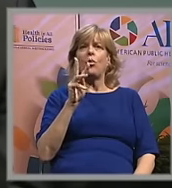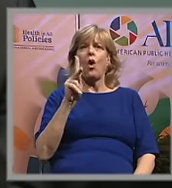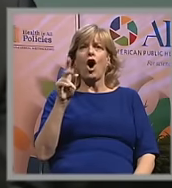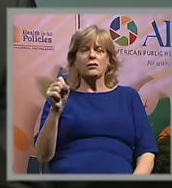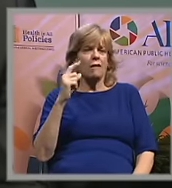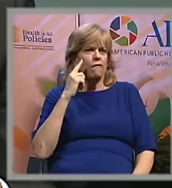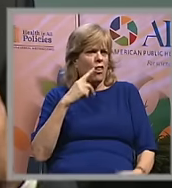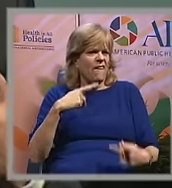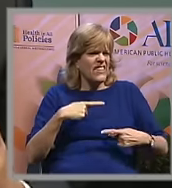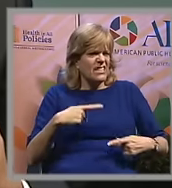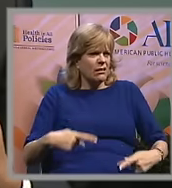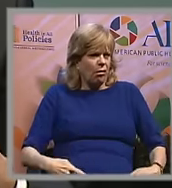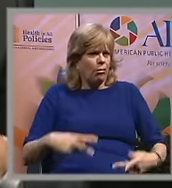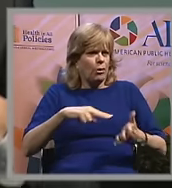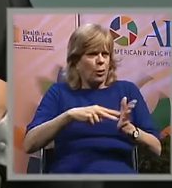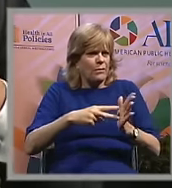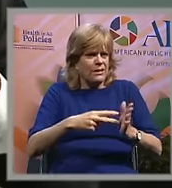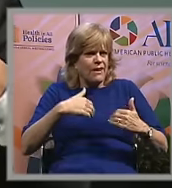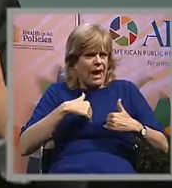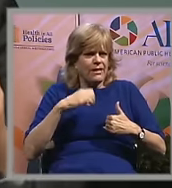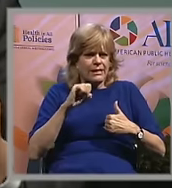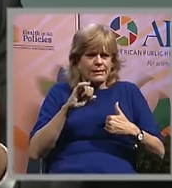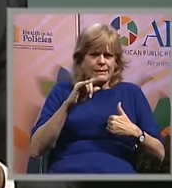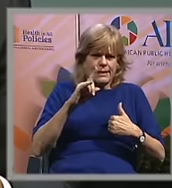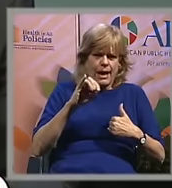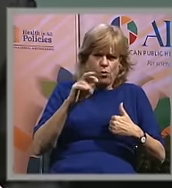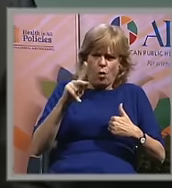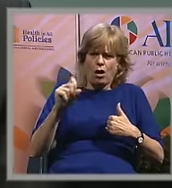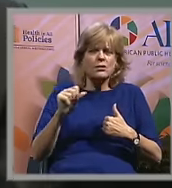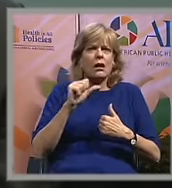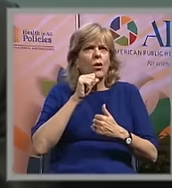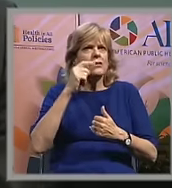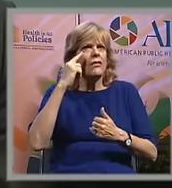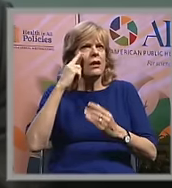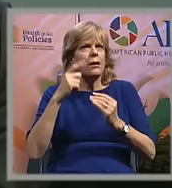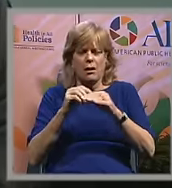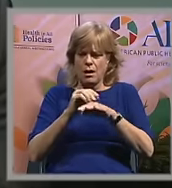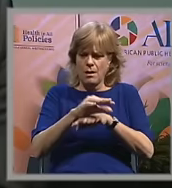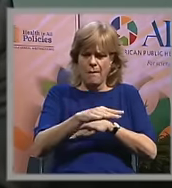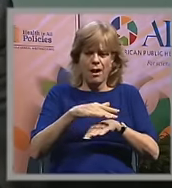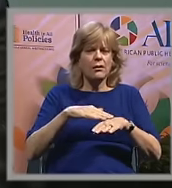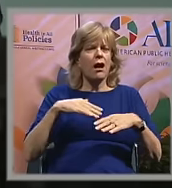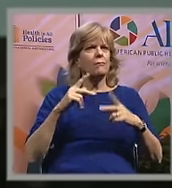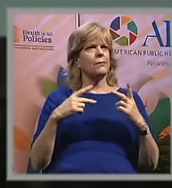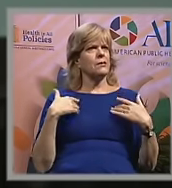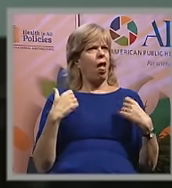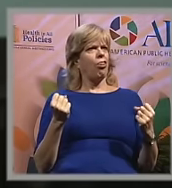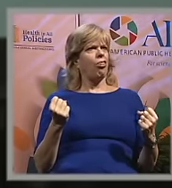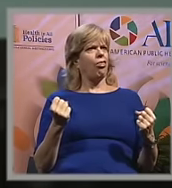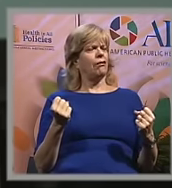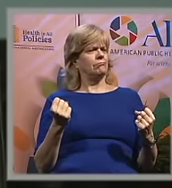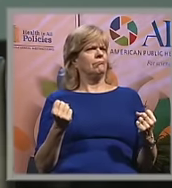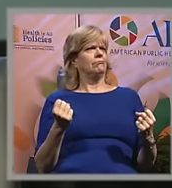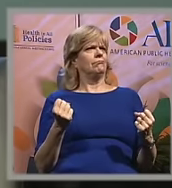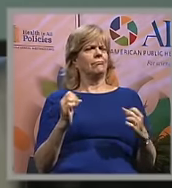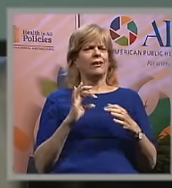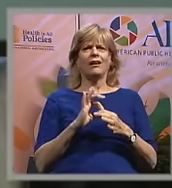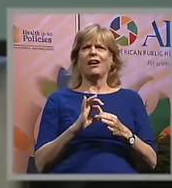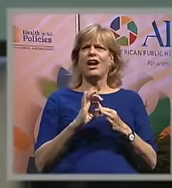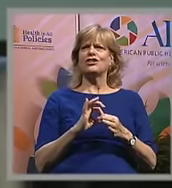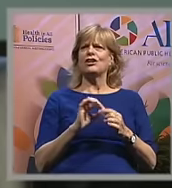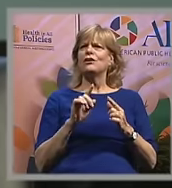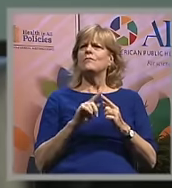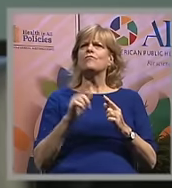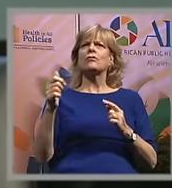sidewalks. I wasn't thinking about the impact that has on people's health, The connection also